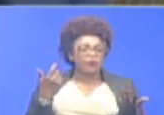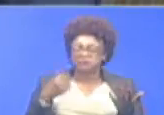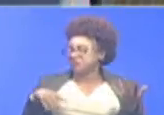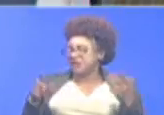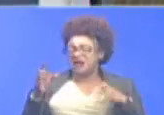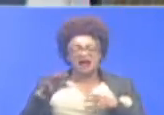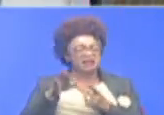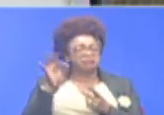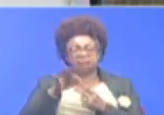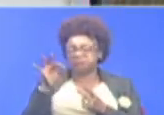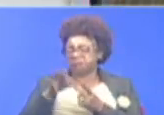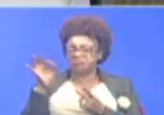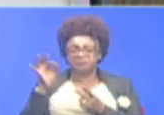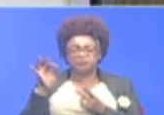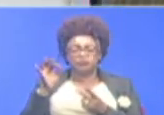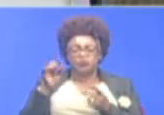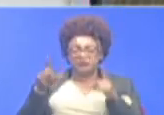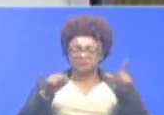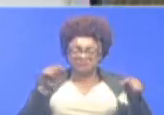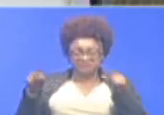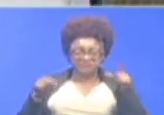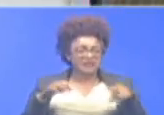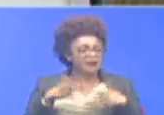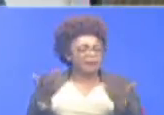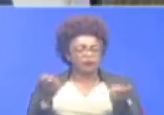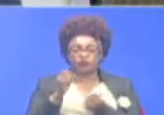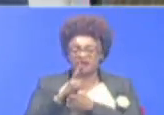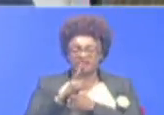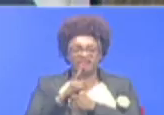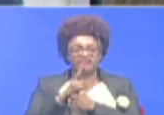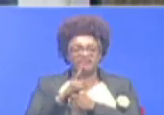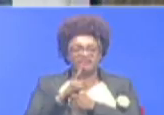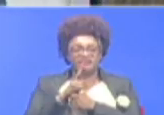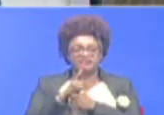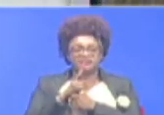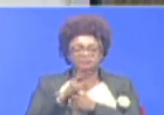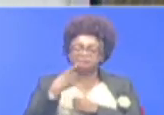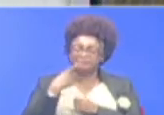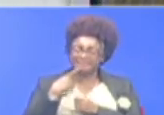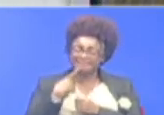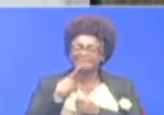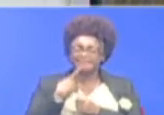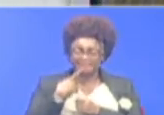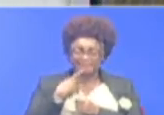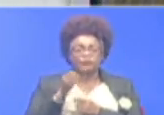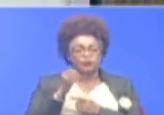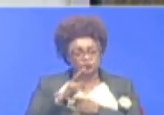select. So that's what we did. So we selected around 12 mm-hmm. brands. And we said, okay, so these are the 12